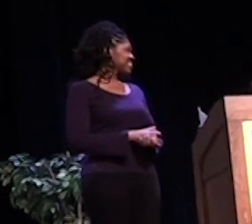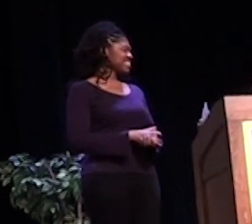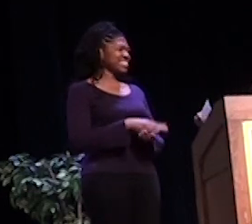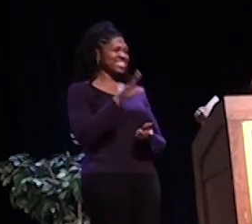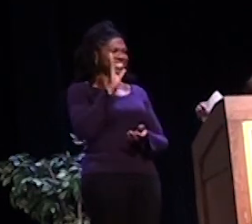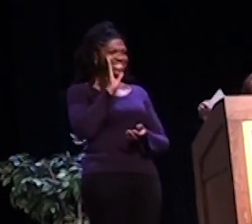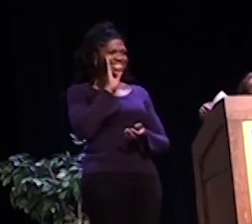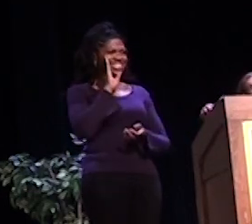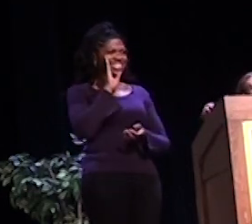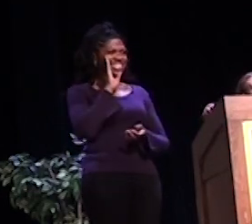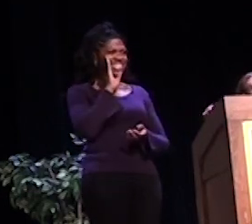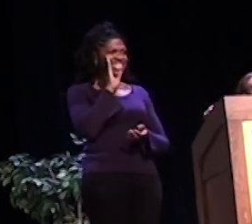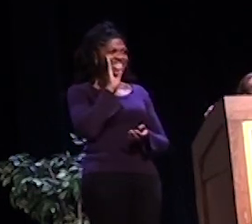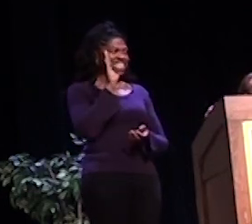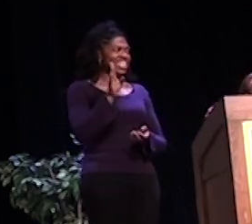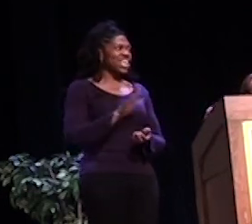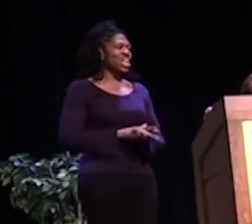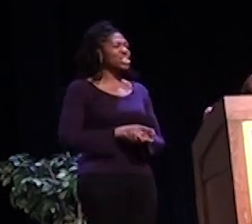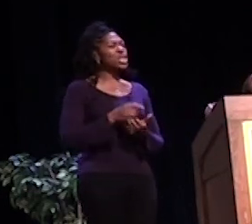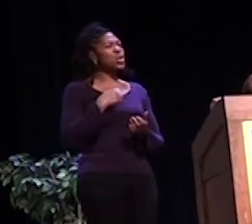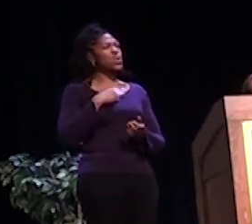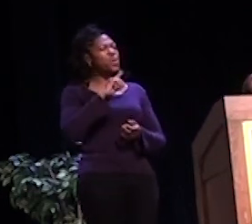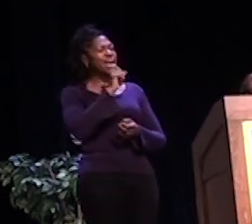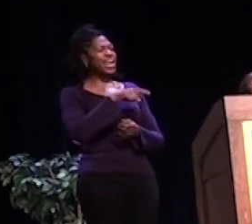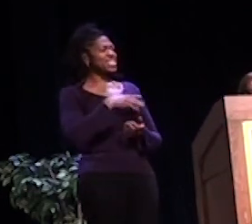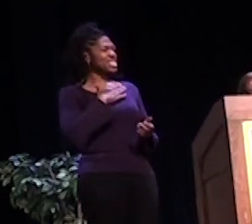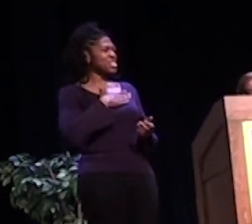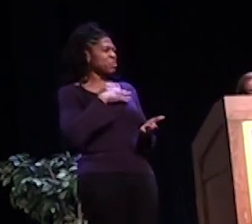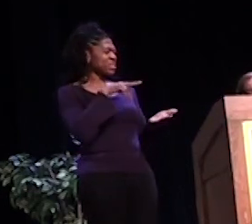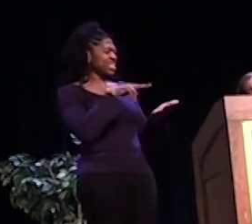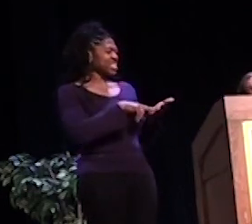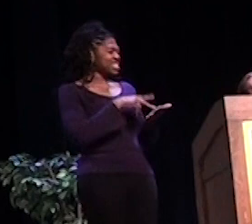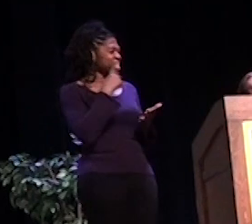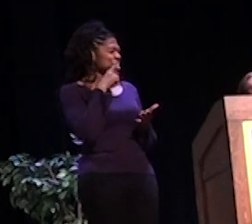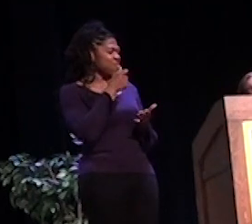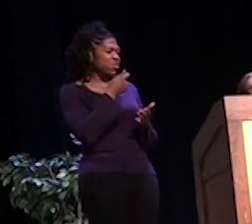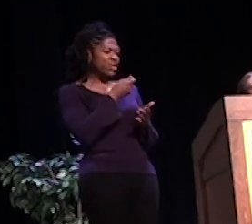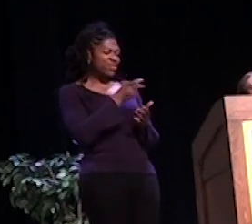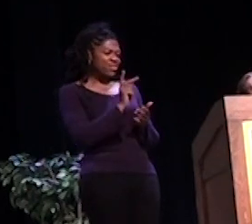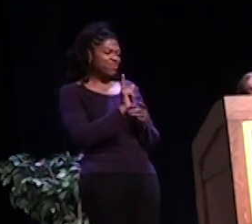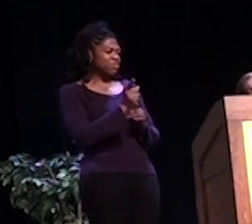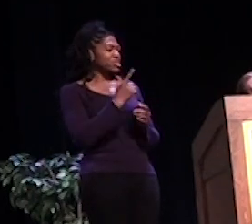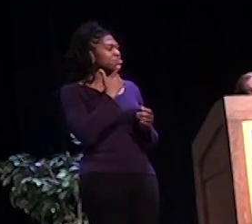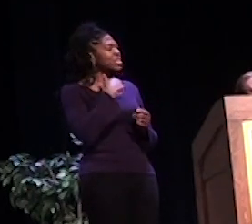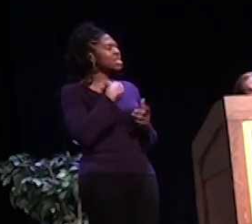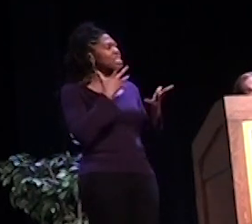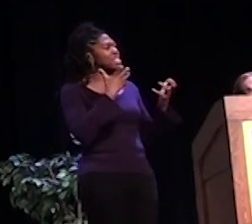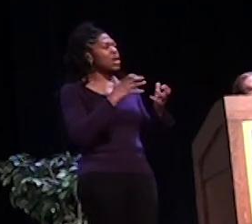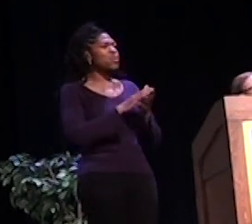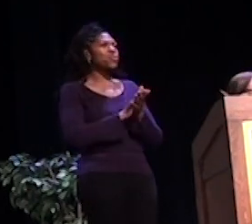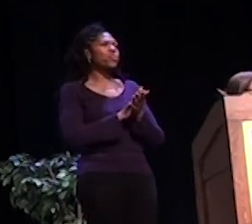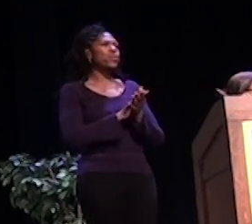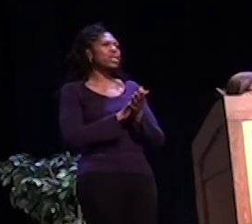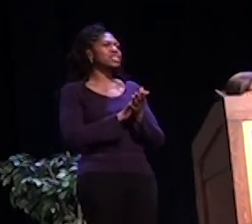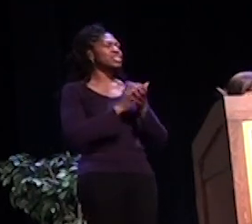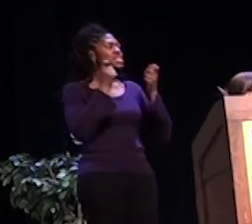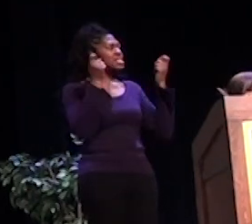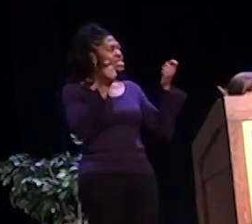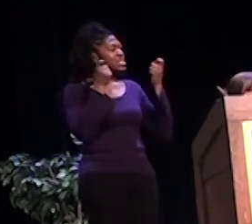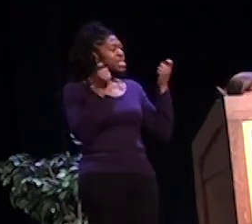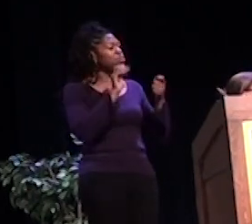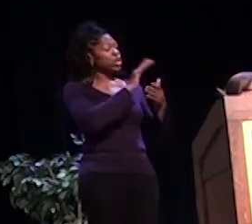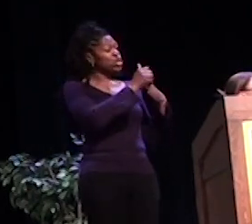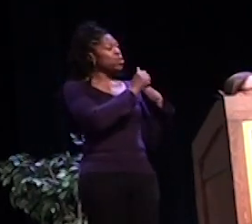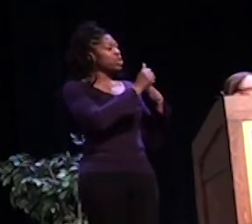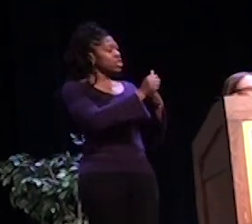I asked the mayor to just stay up here for a couple additional seconds because I wanted to celebrate your